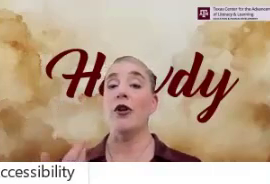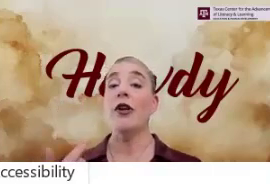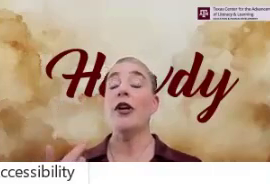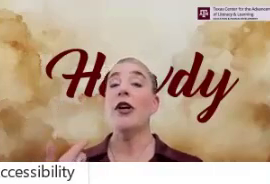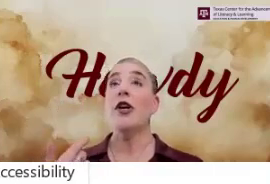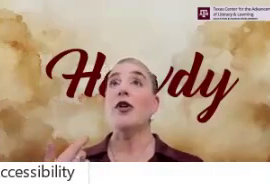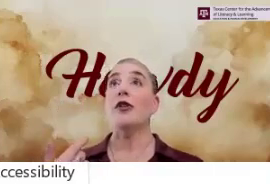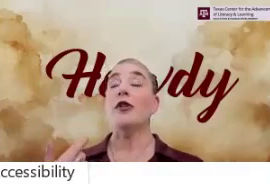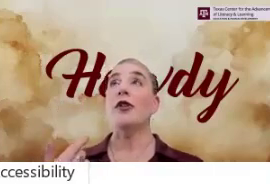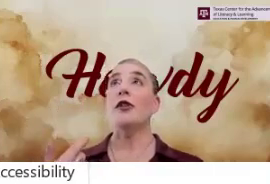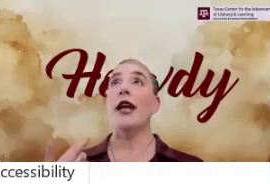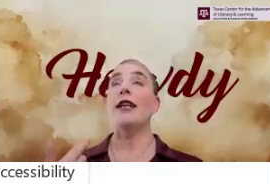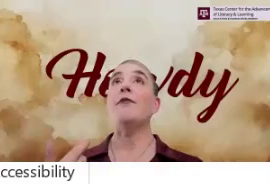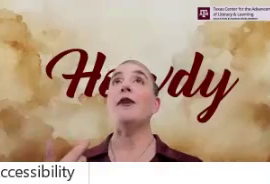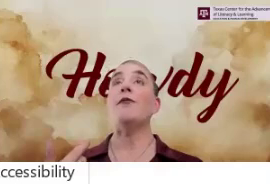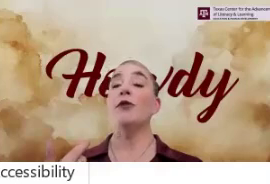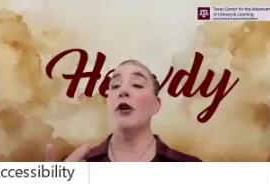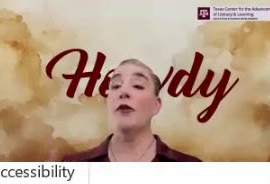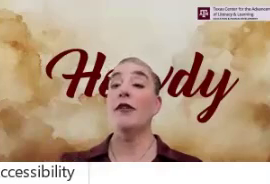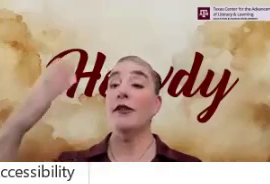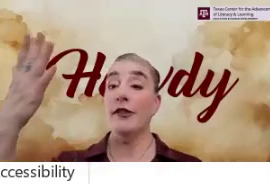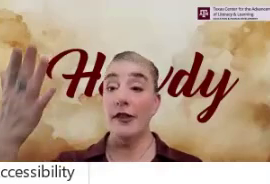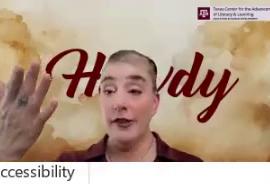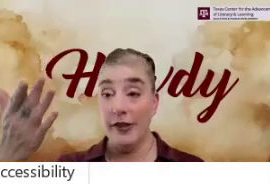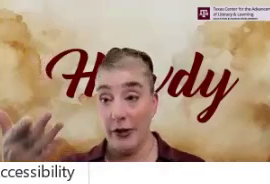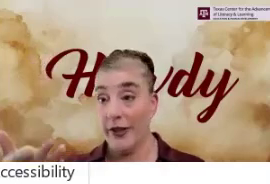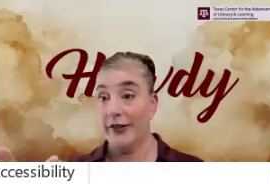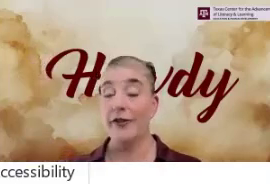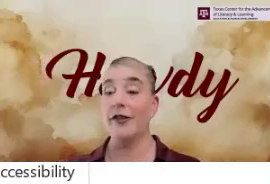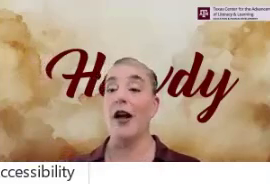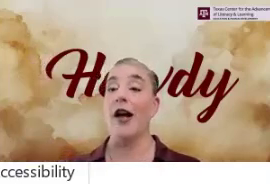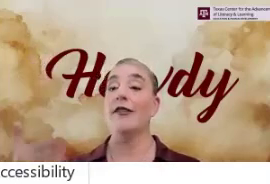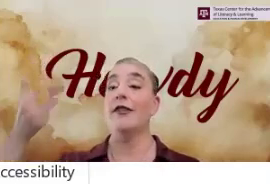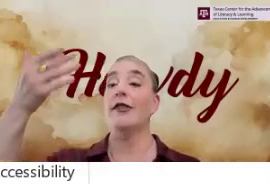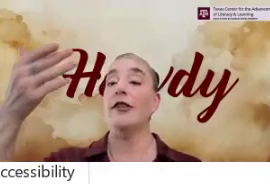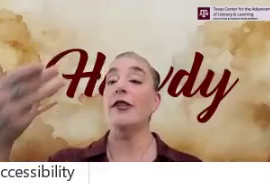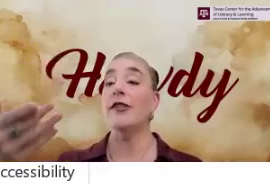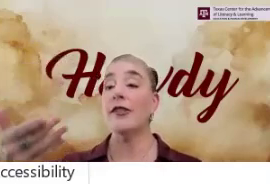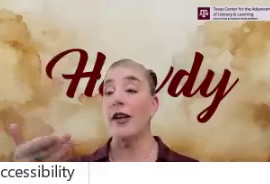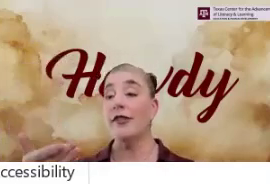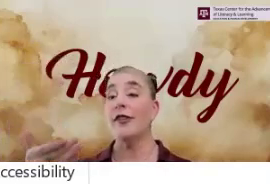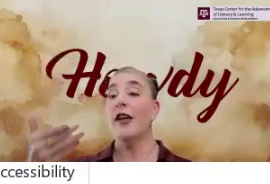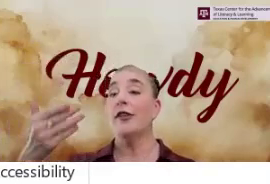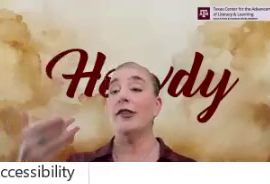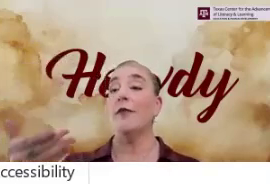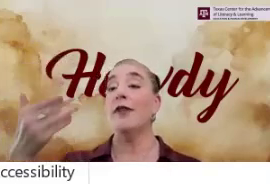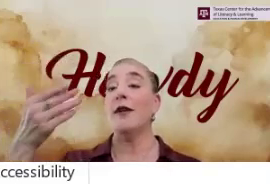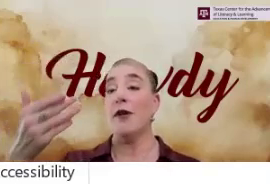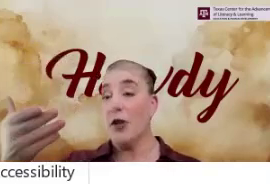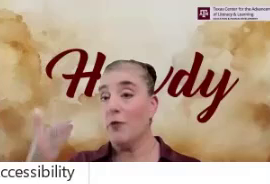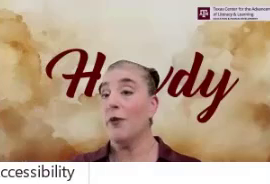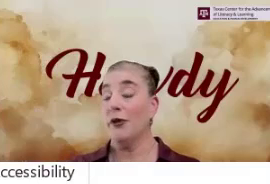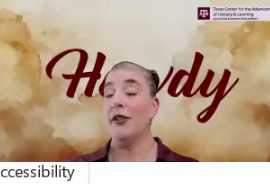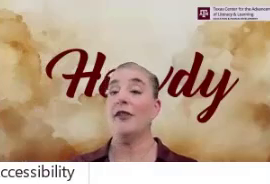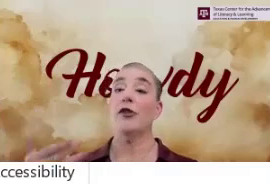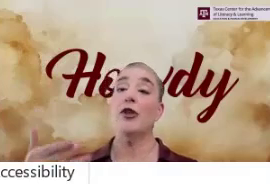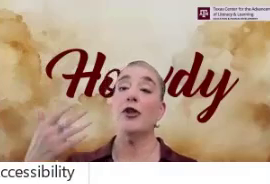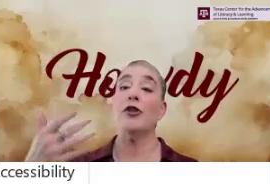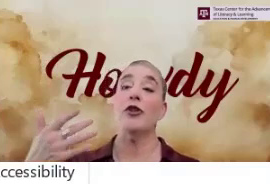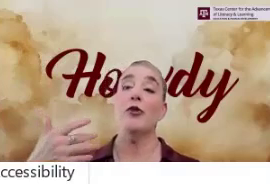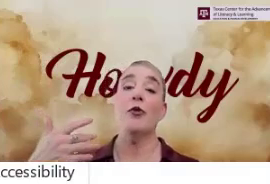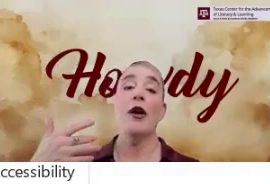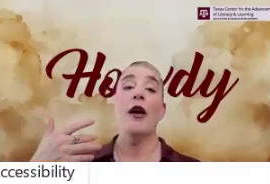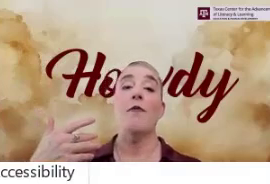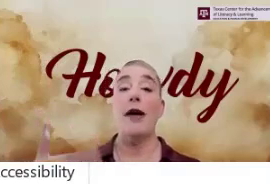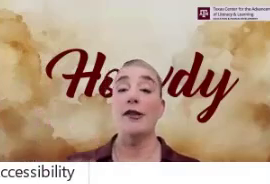solutions are letting people know that this is a series of slides that's going to discuss something, but you're building. So